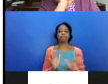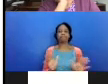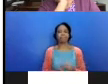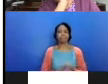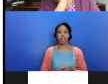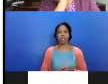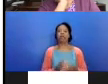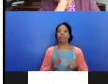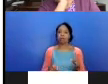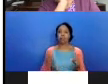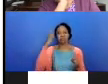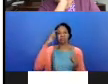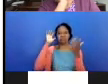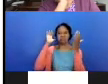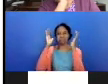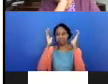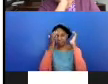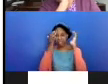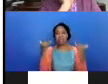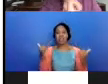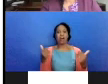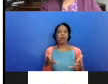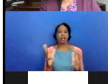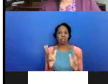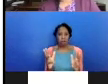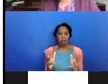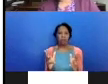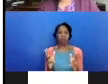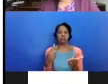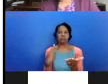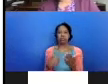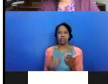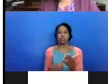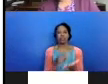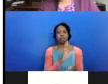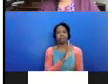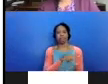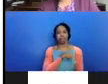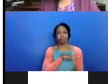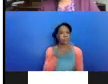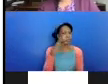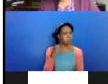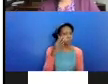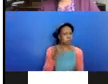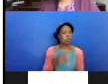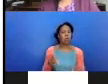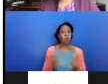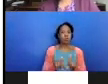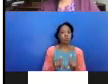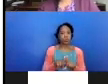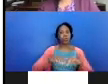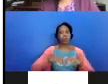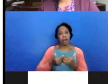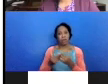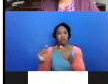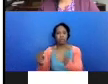I also was nervous in terms of going near trauma because I thought it was going to undermine. It was kind of like a psychological analysis